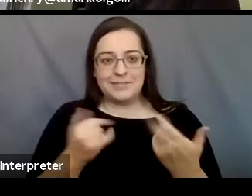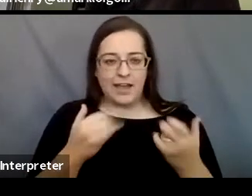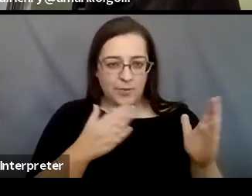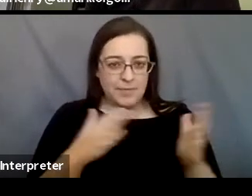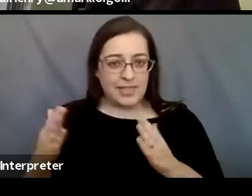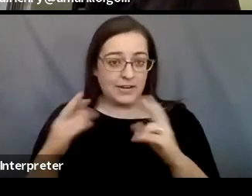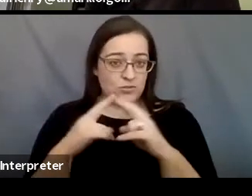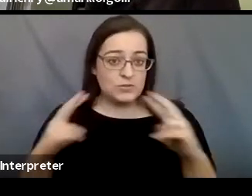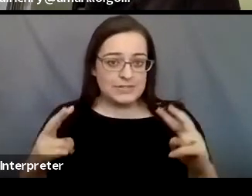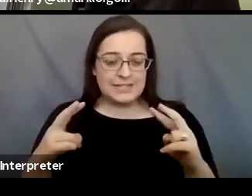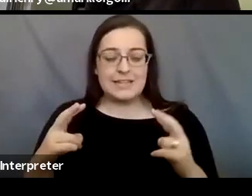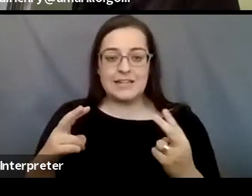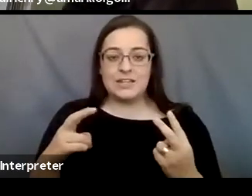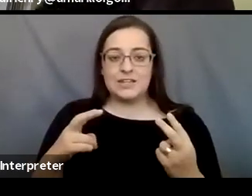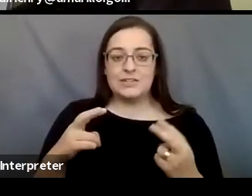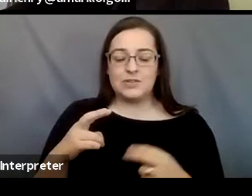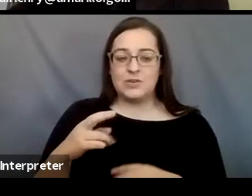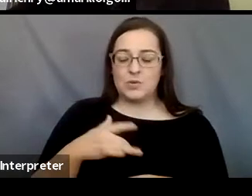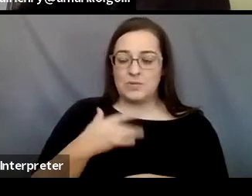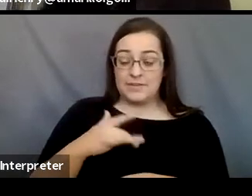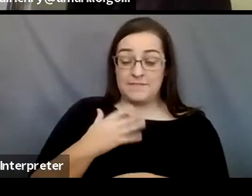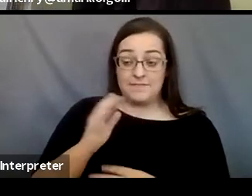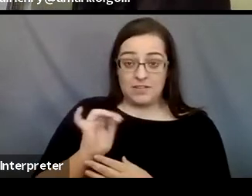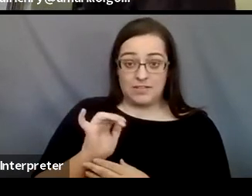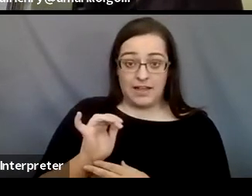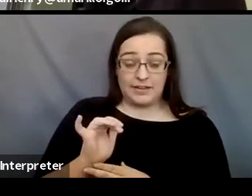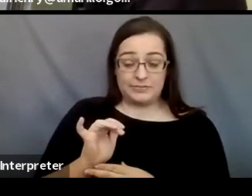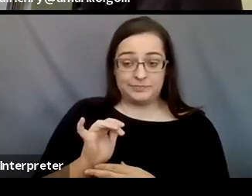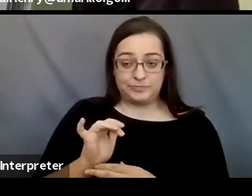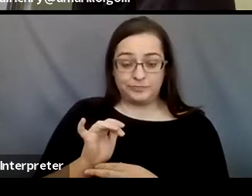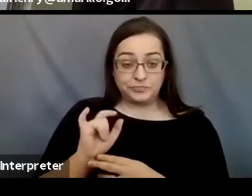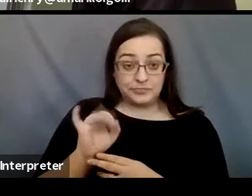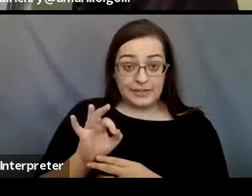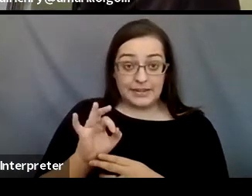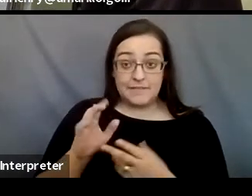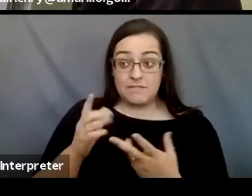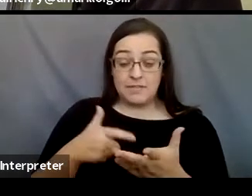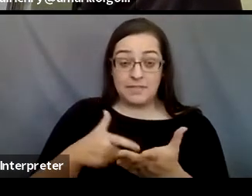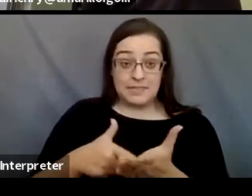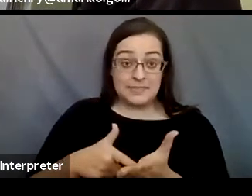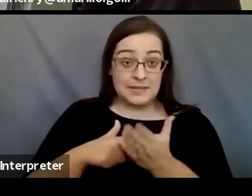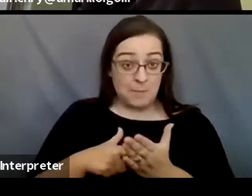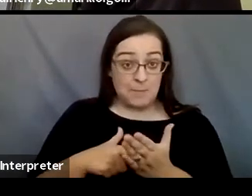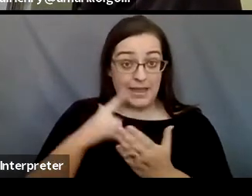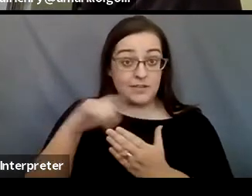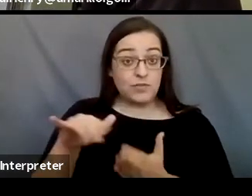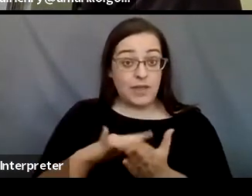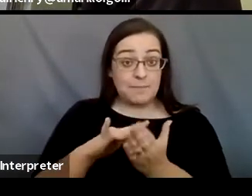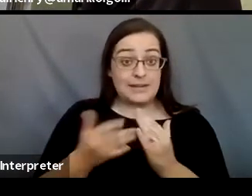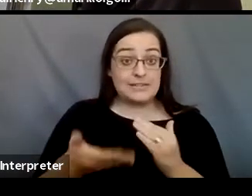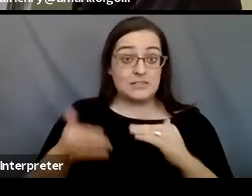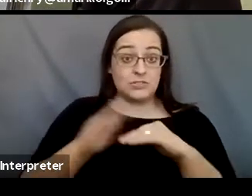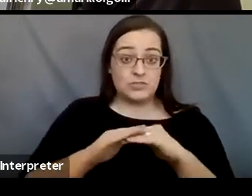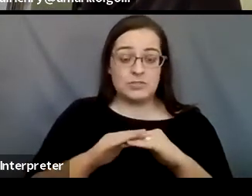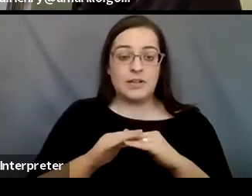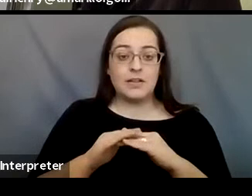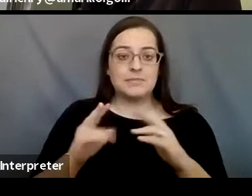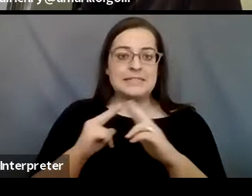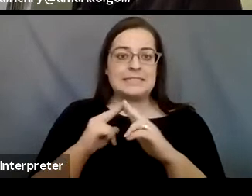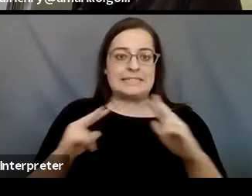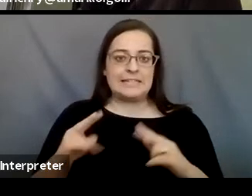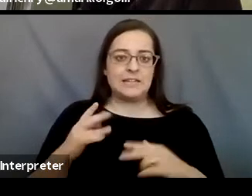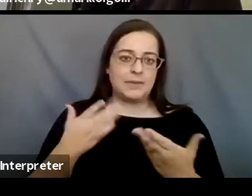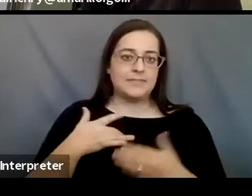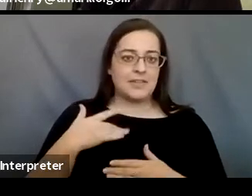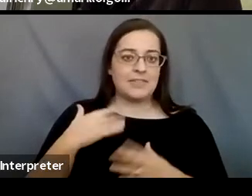said, we feel like if the potential demand ramps up, the tent strategy may be the best location